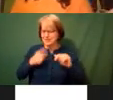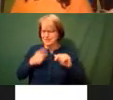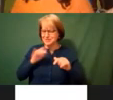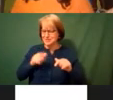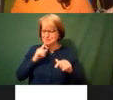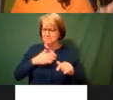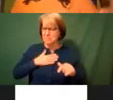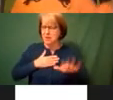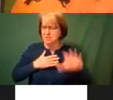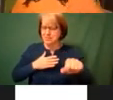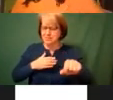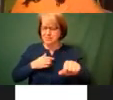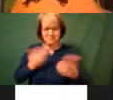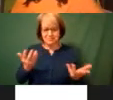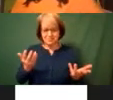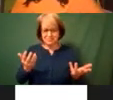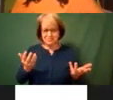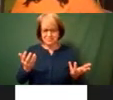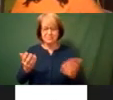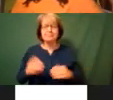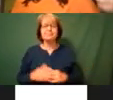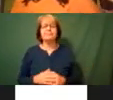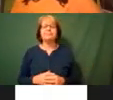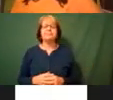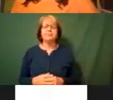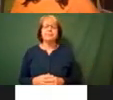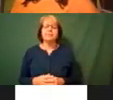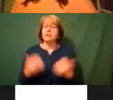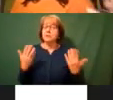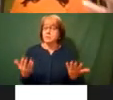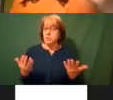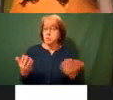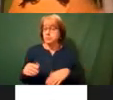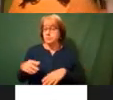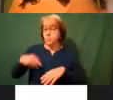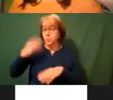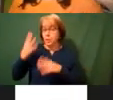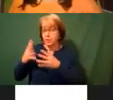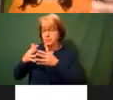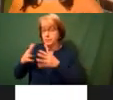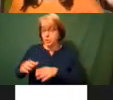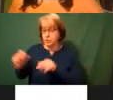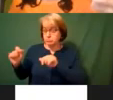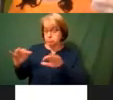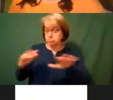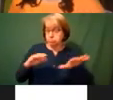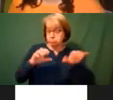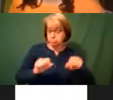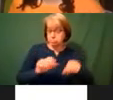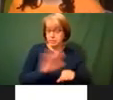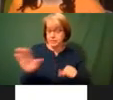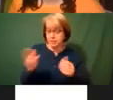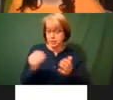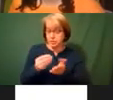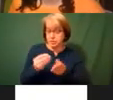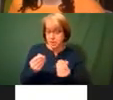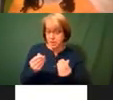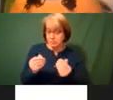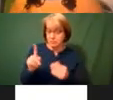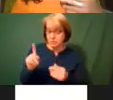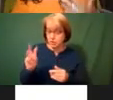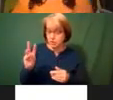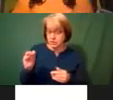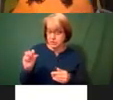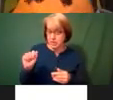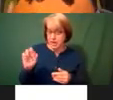European Americans, 160 acres, getting that land. Now, I don't like to diminish the experience of Europeans, people of European descent,